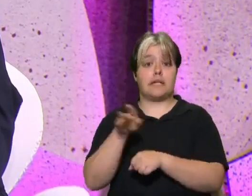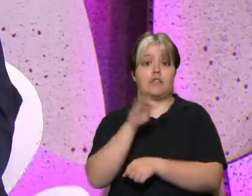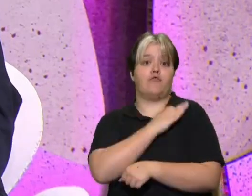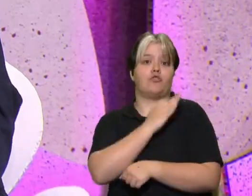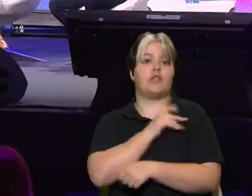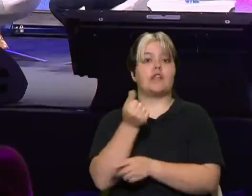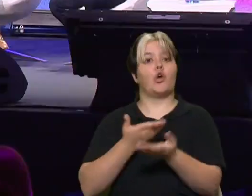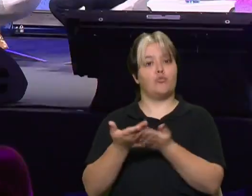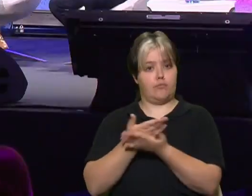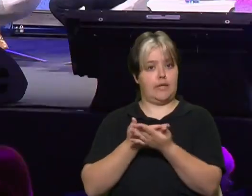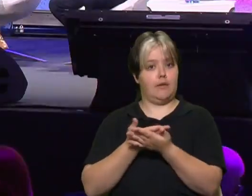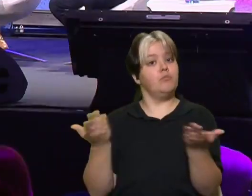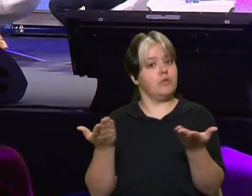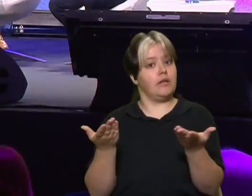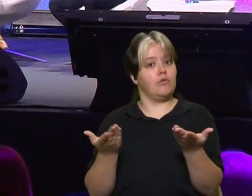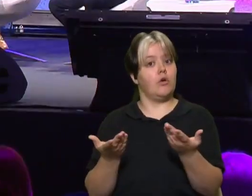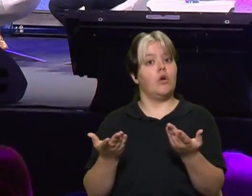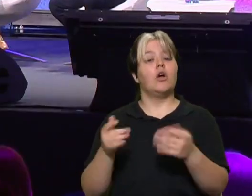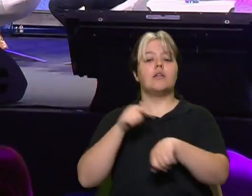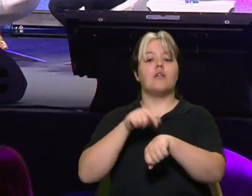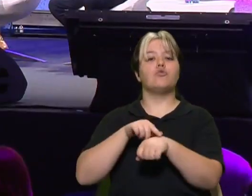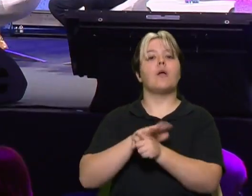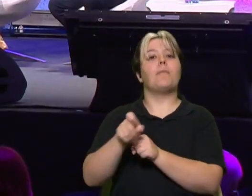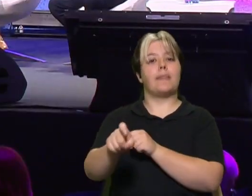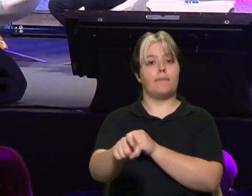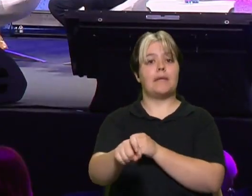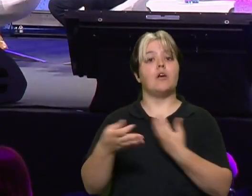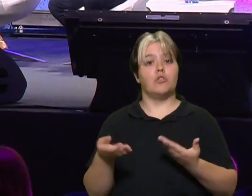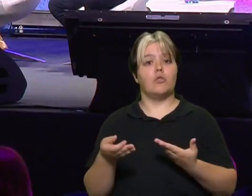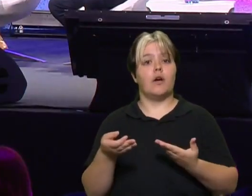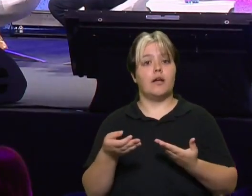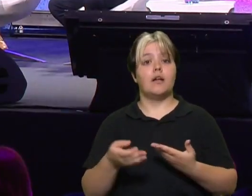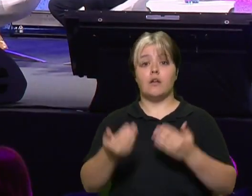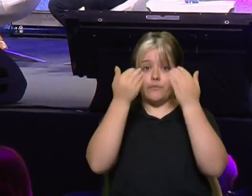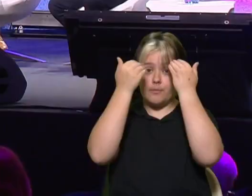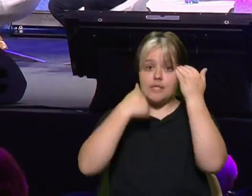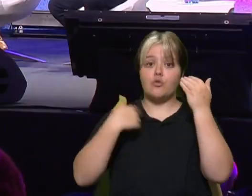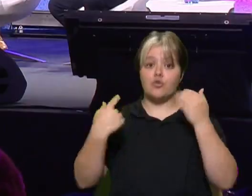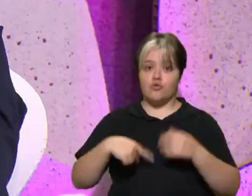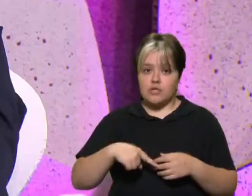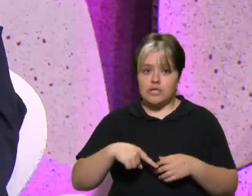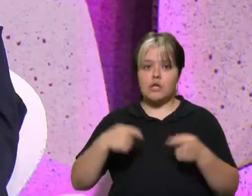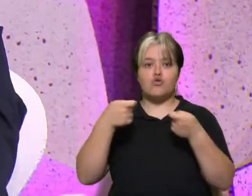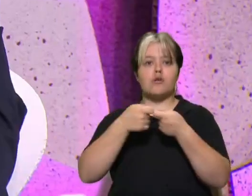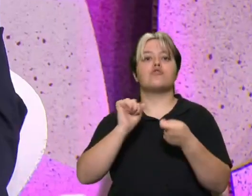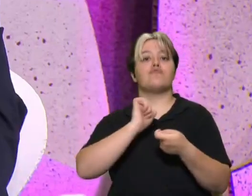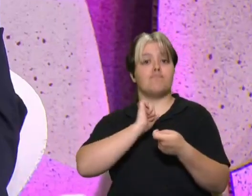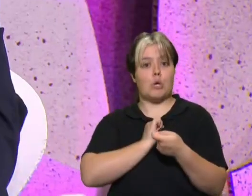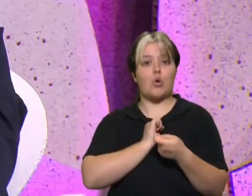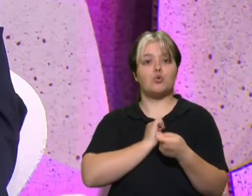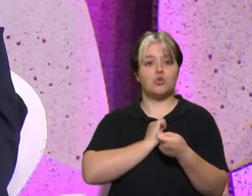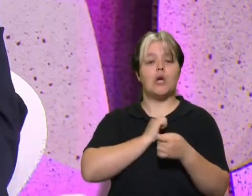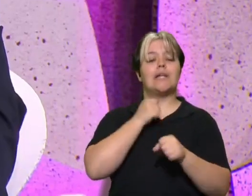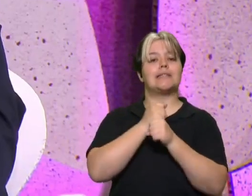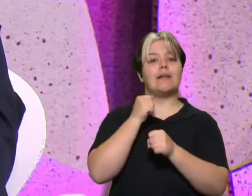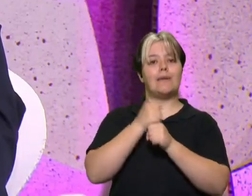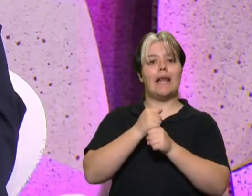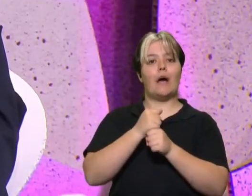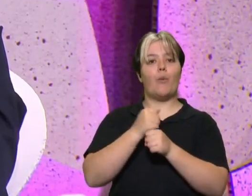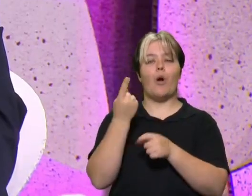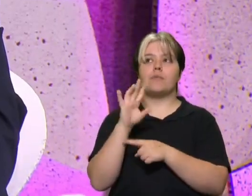I work in the Faculty of Economics. So during the pandemic, the information I received from my